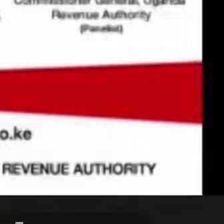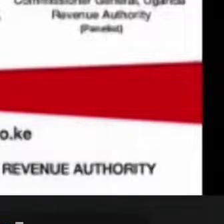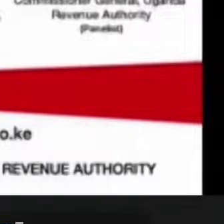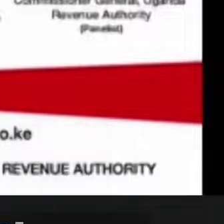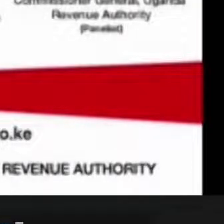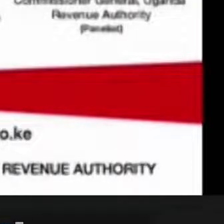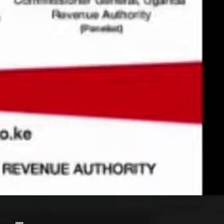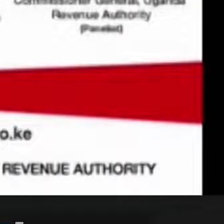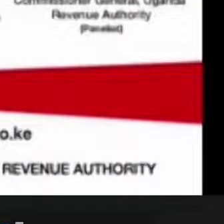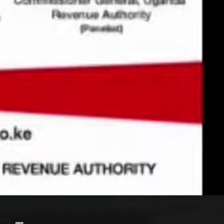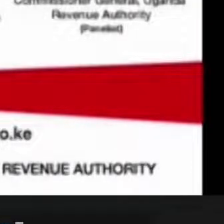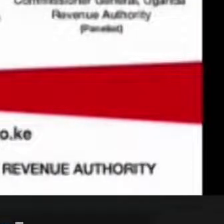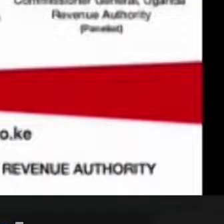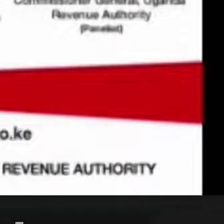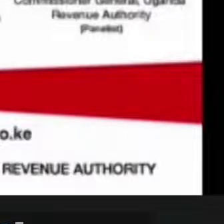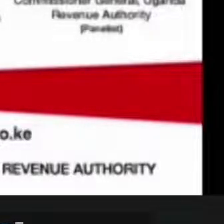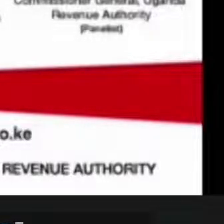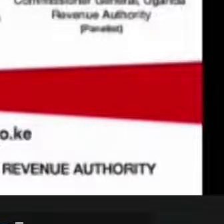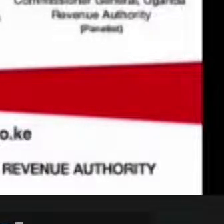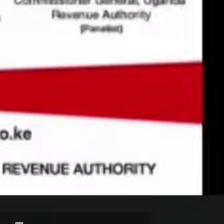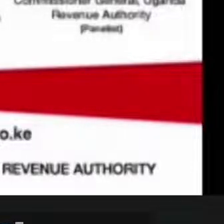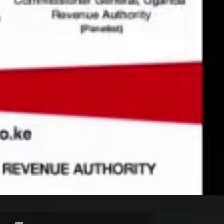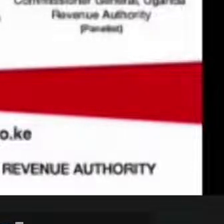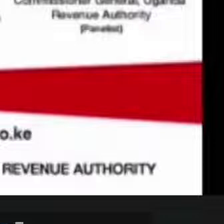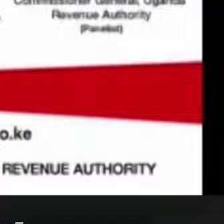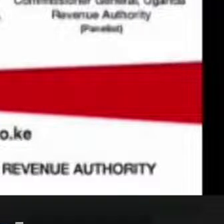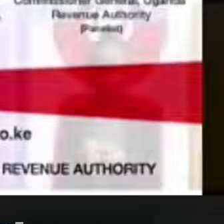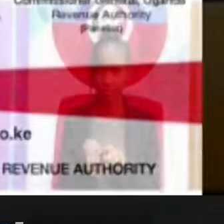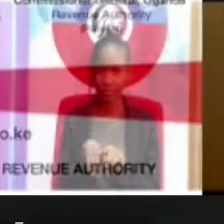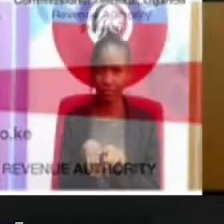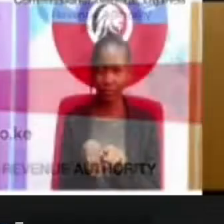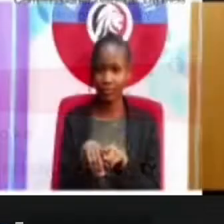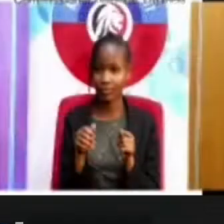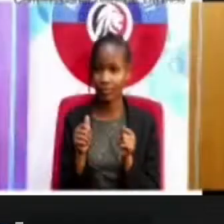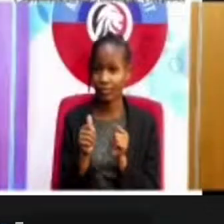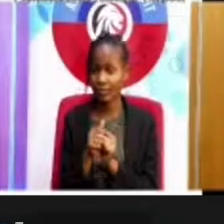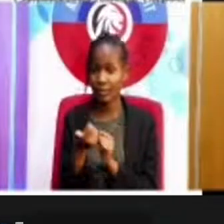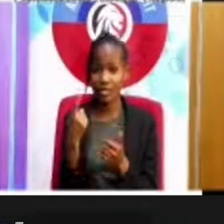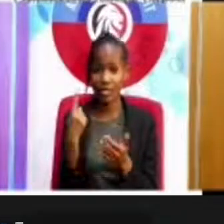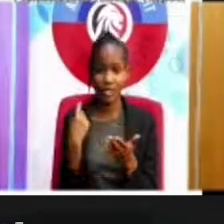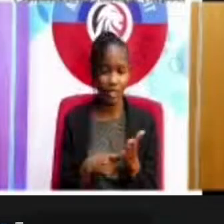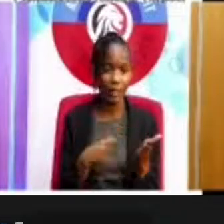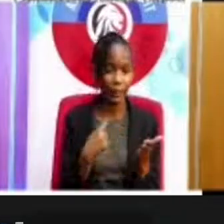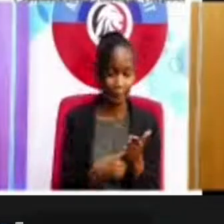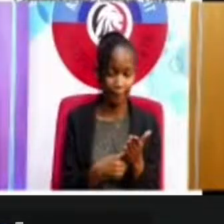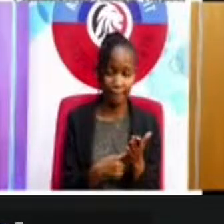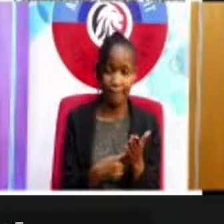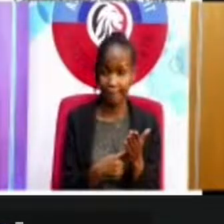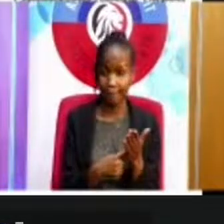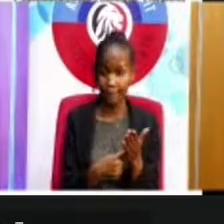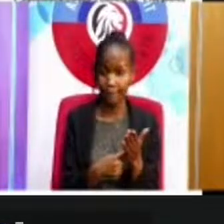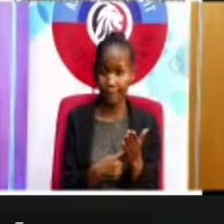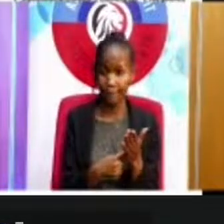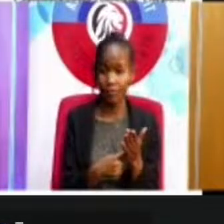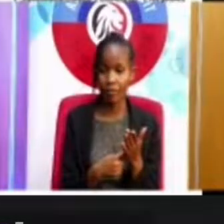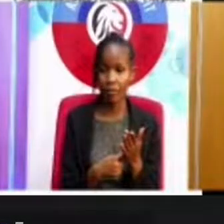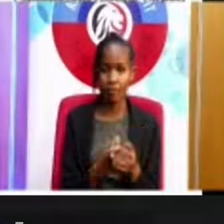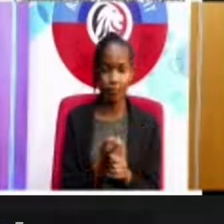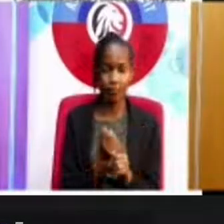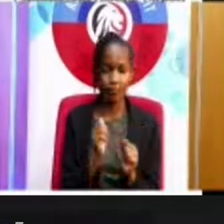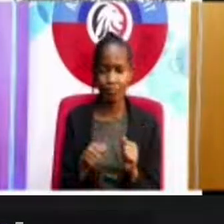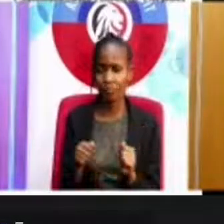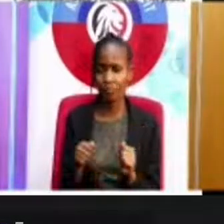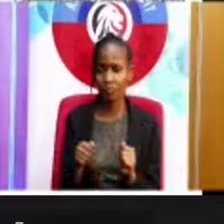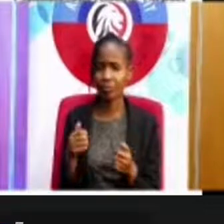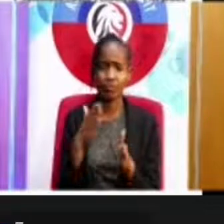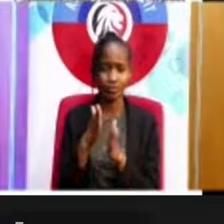it's the same with the other tax jurisdictions, we do not set our own targets as revenue collectors.